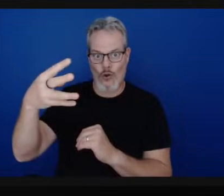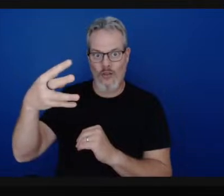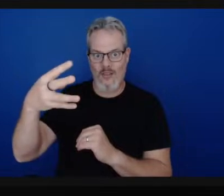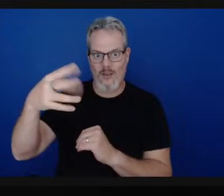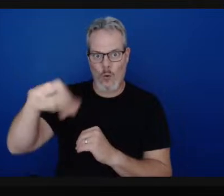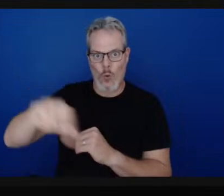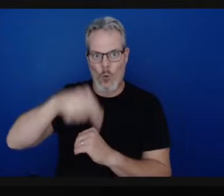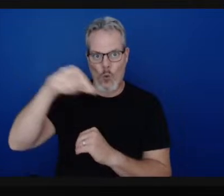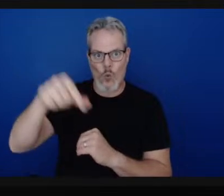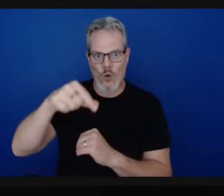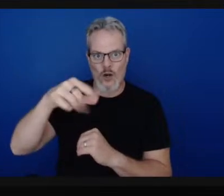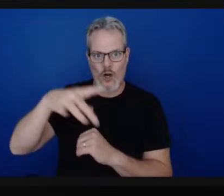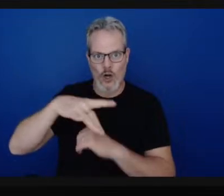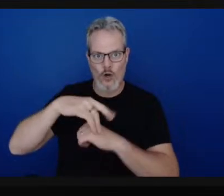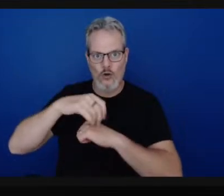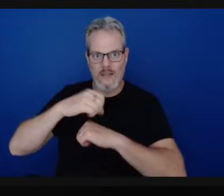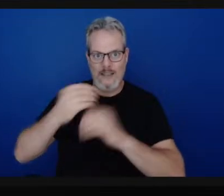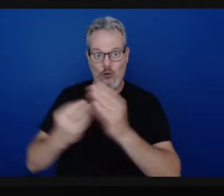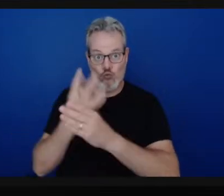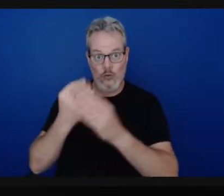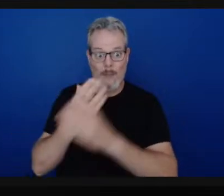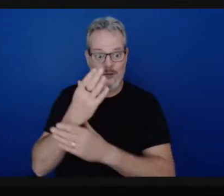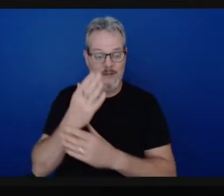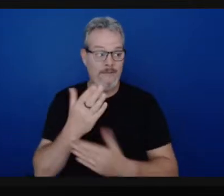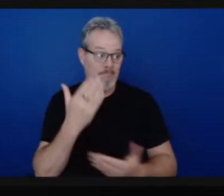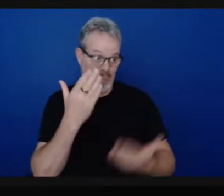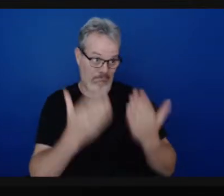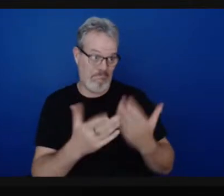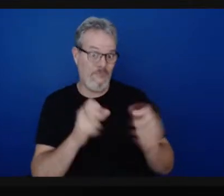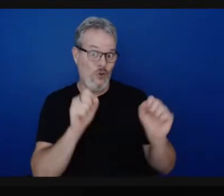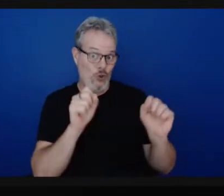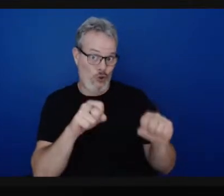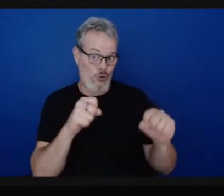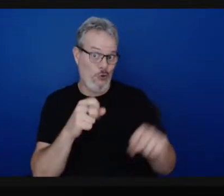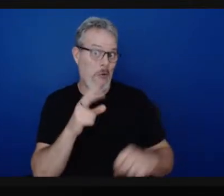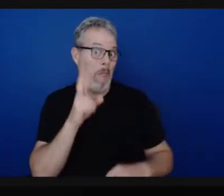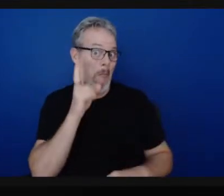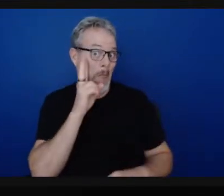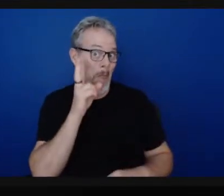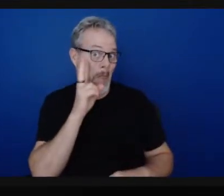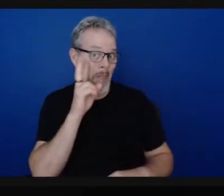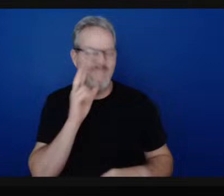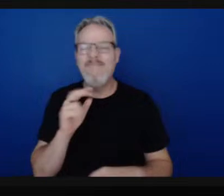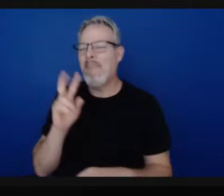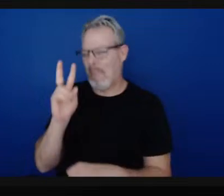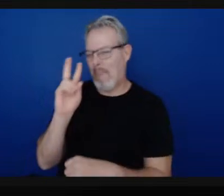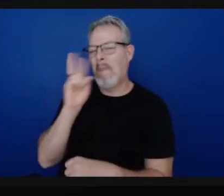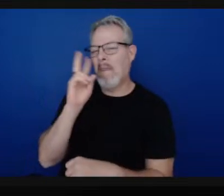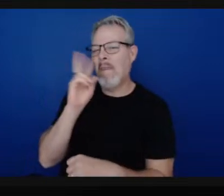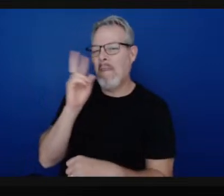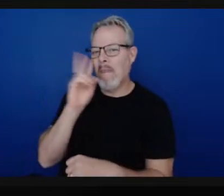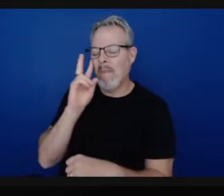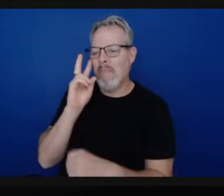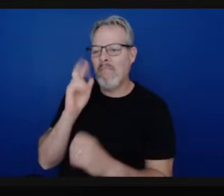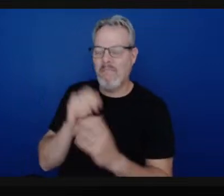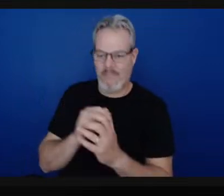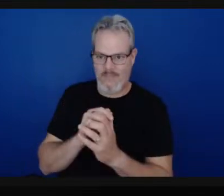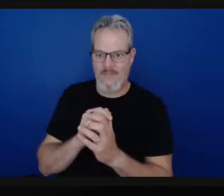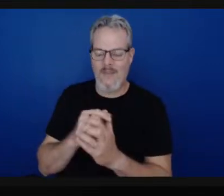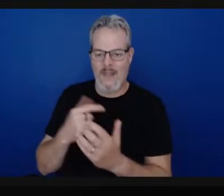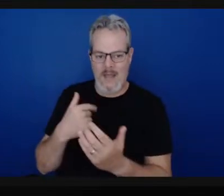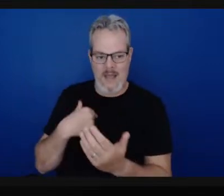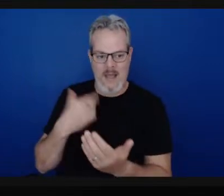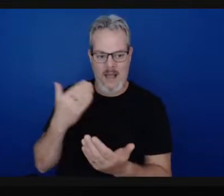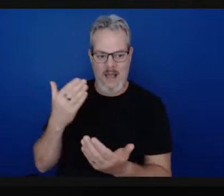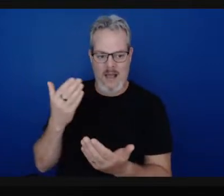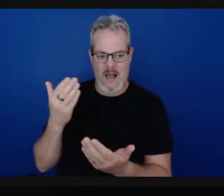happen. It well could. We will see. Yeah, well, I probably fall on the other side of the